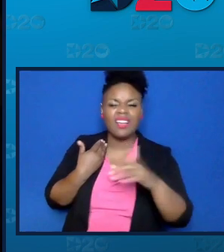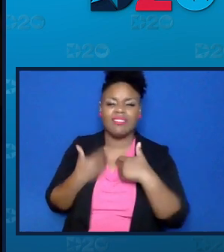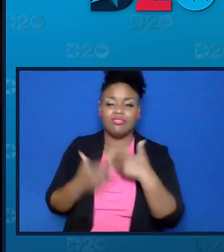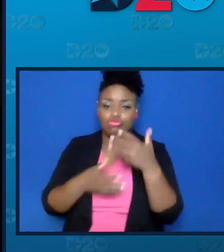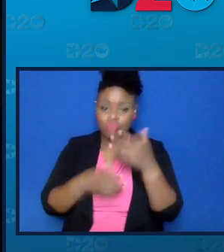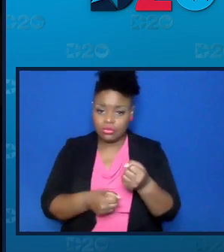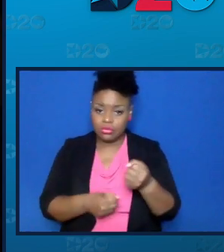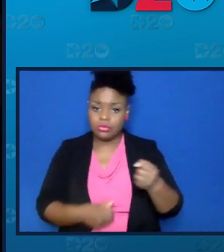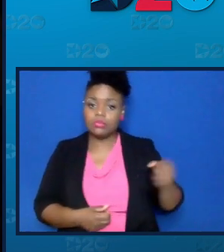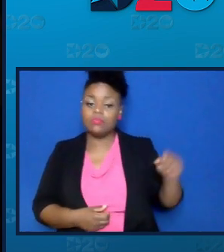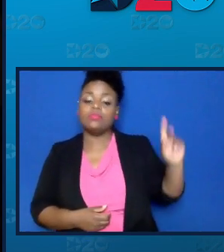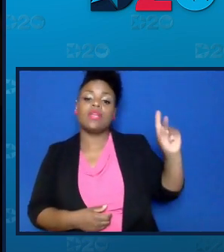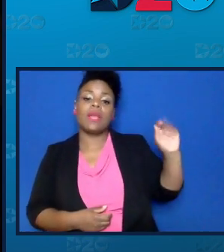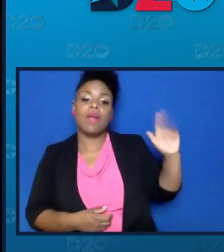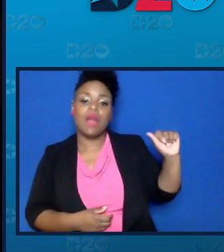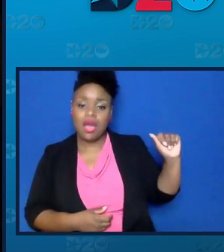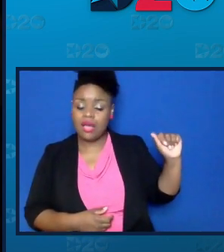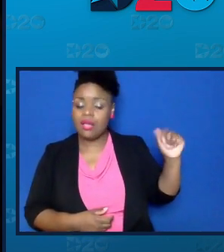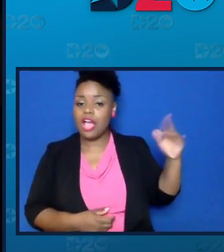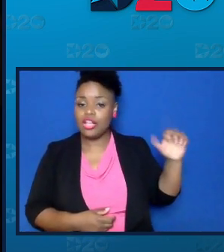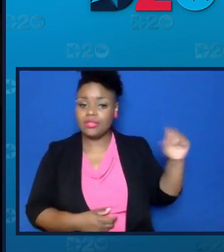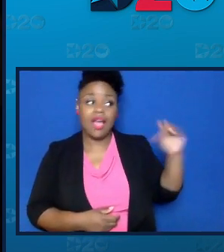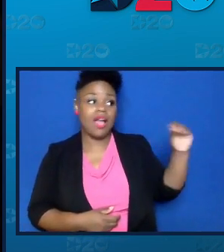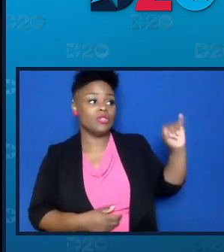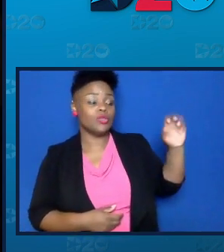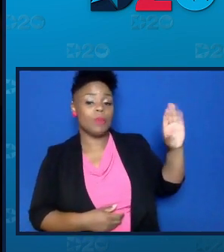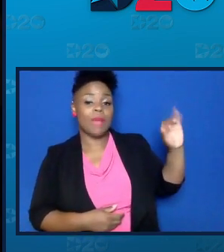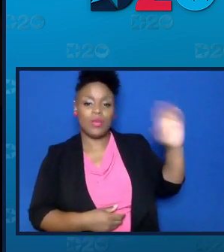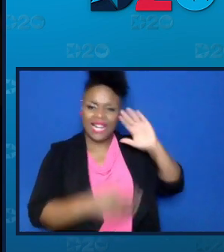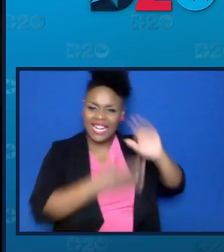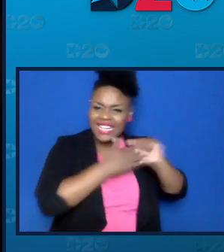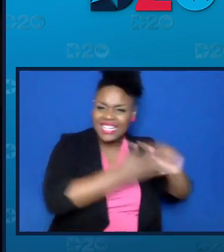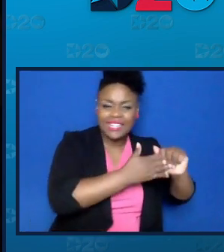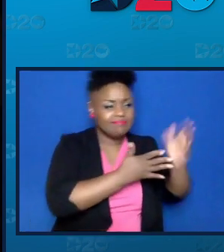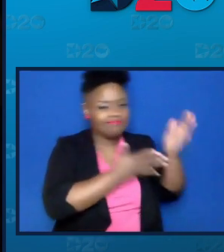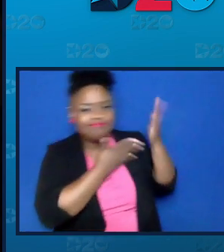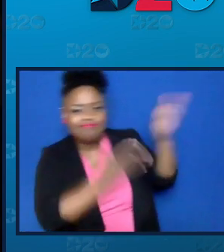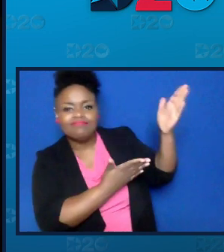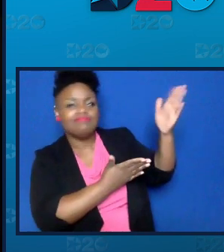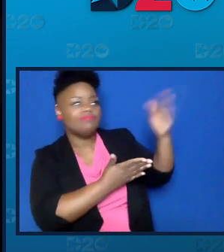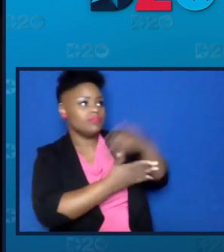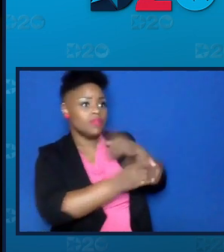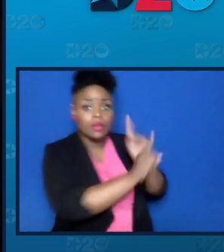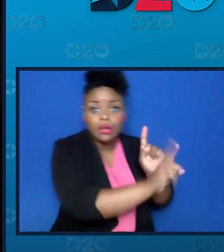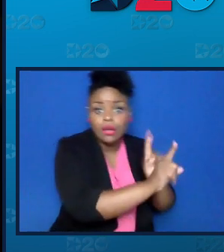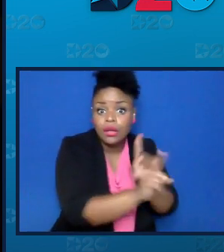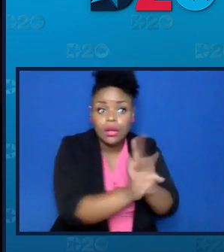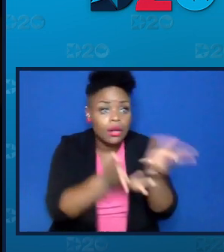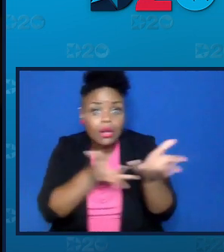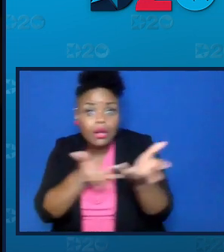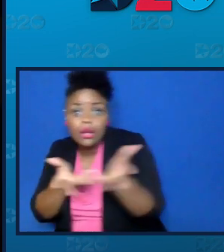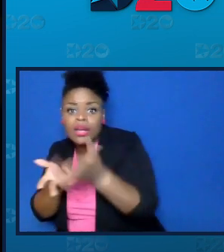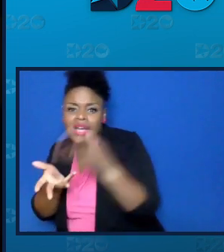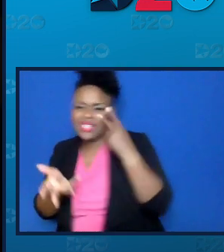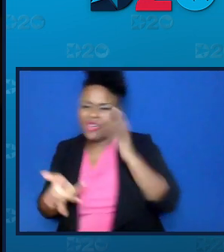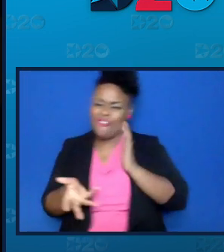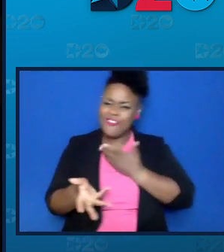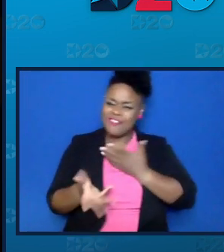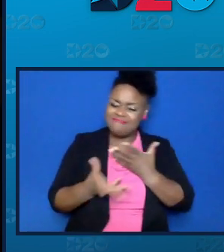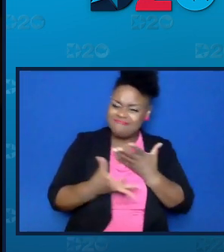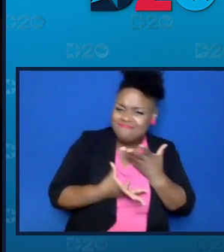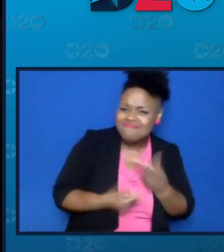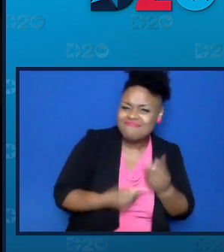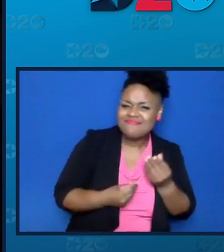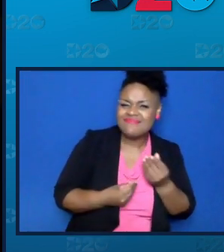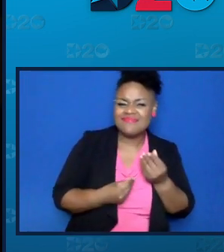I've seen up close their empathy and their capacity, just as I've seen my fellow Americans' capacity